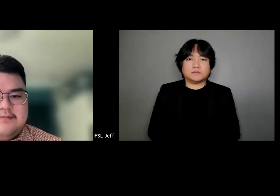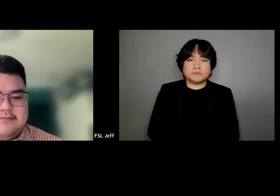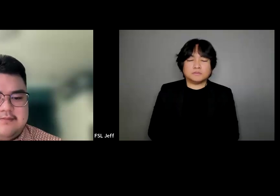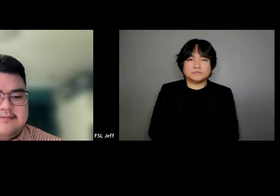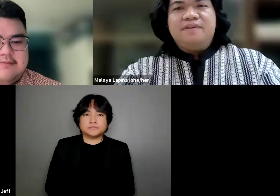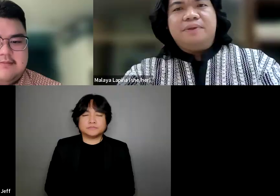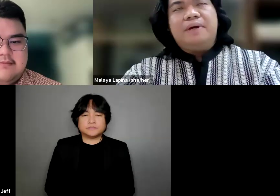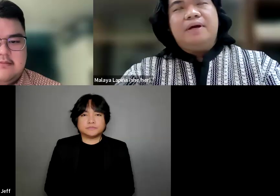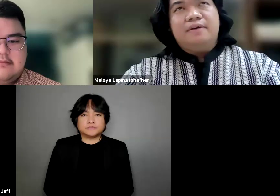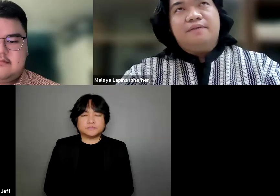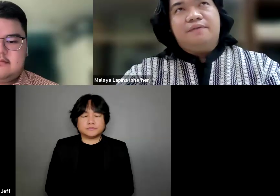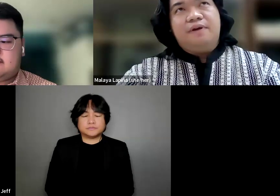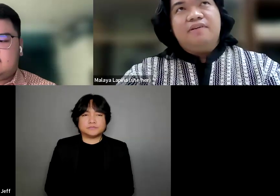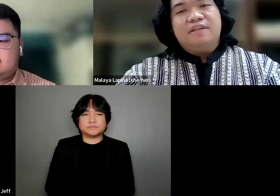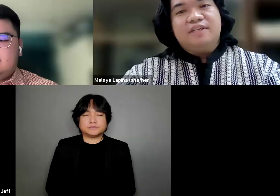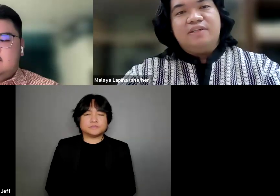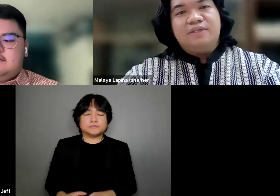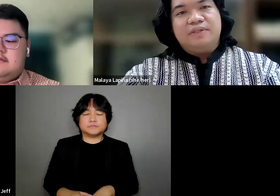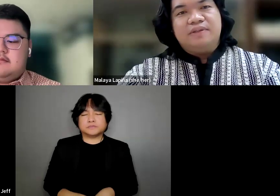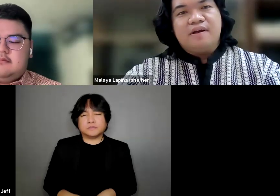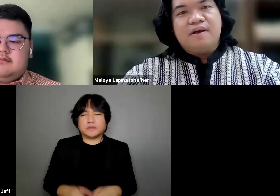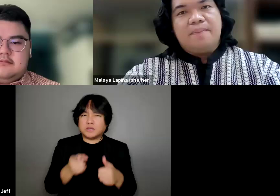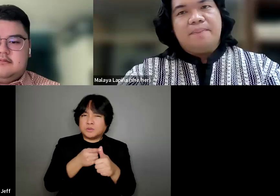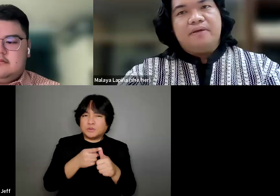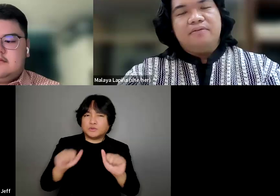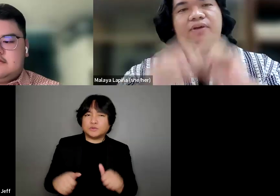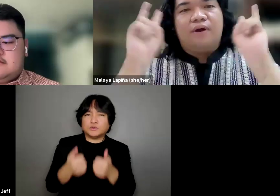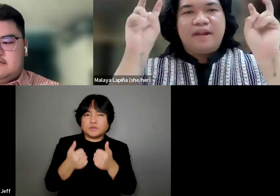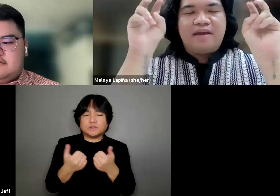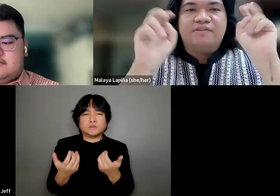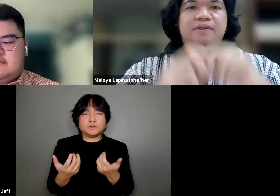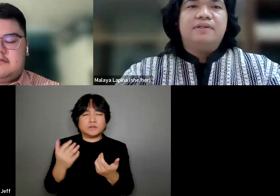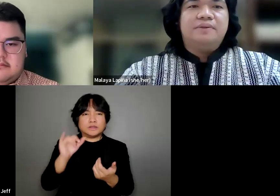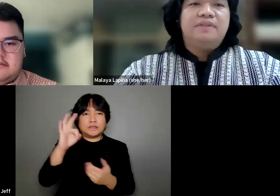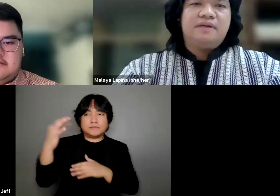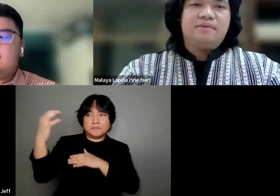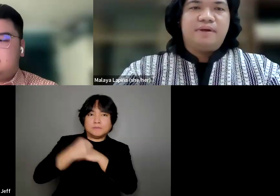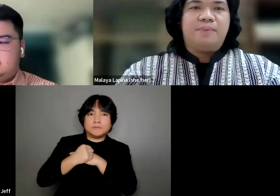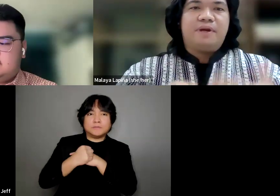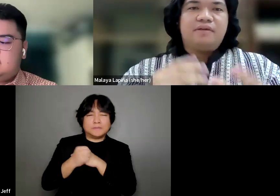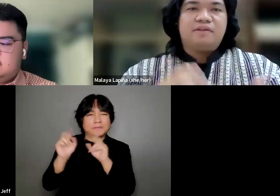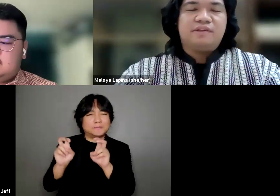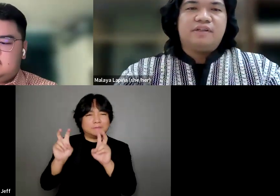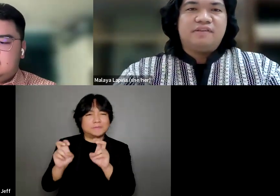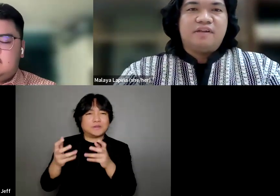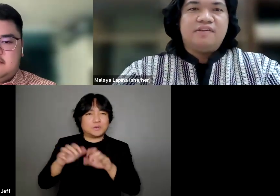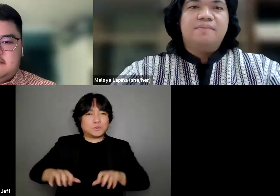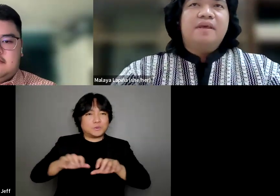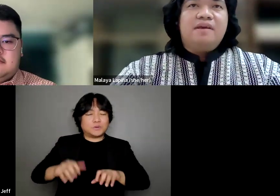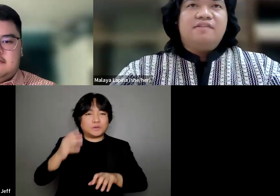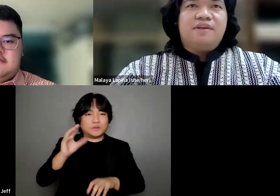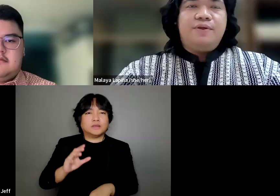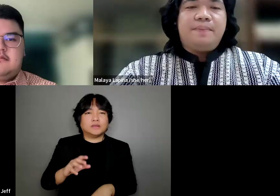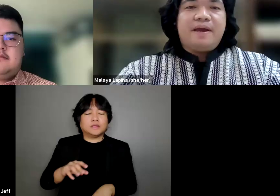Yeah. Siguro ang first na challenge no sa pag-decolonize quote unquote ng work no, sa gender